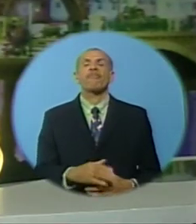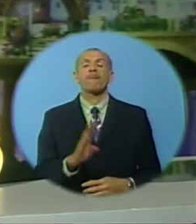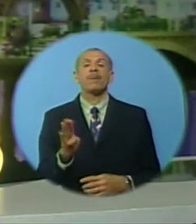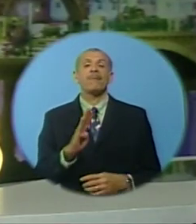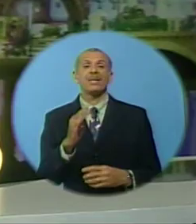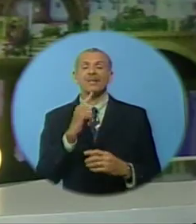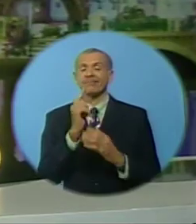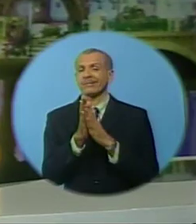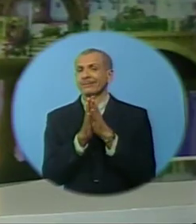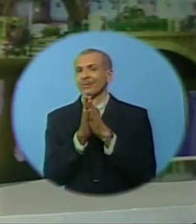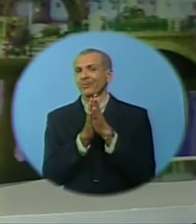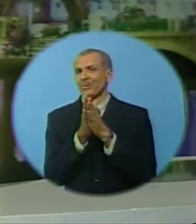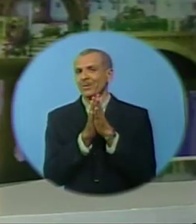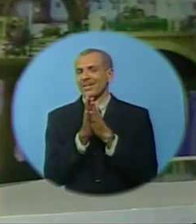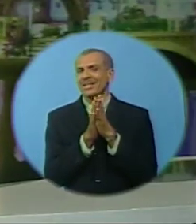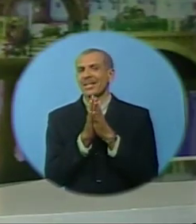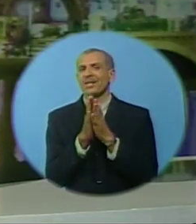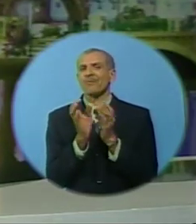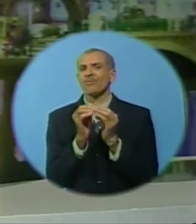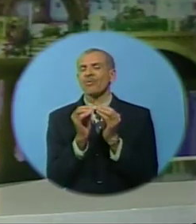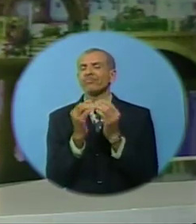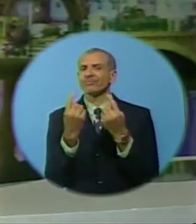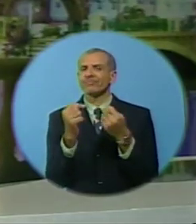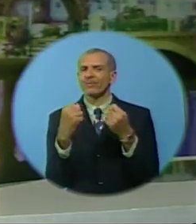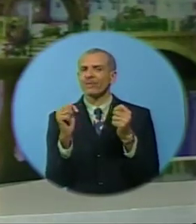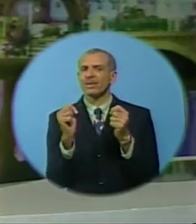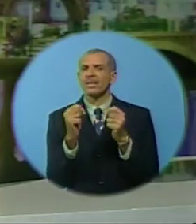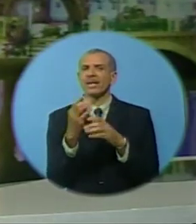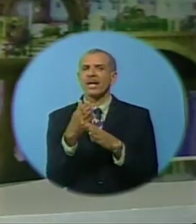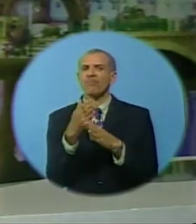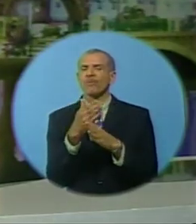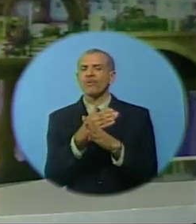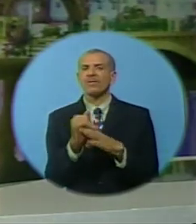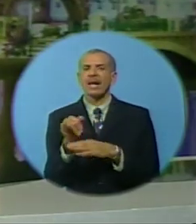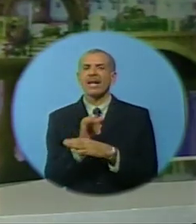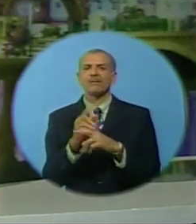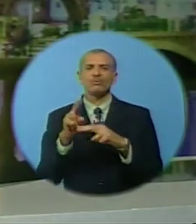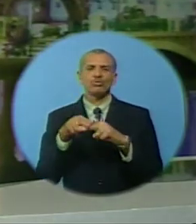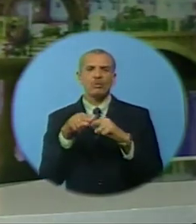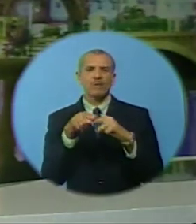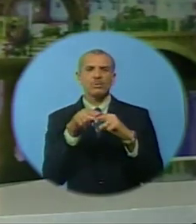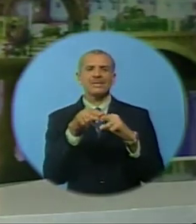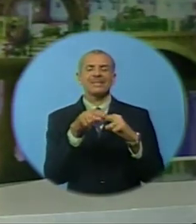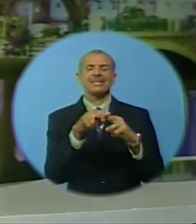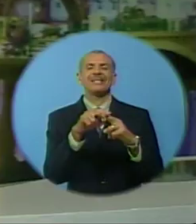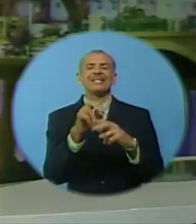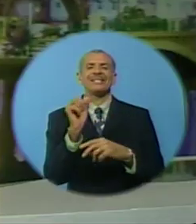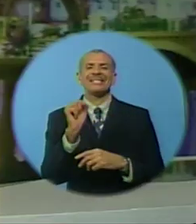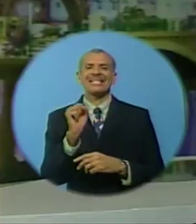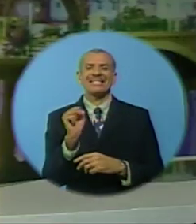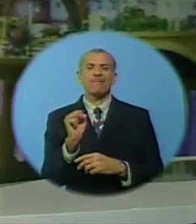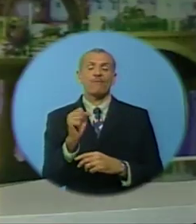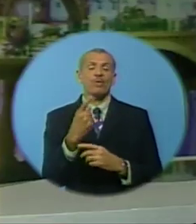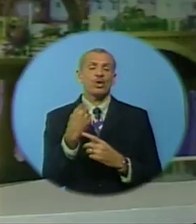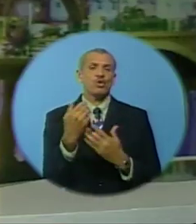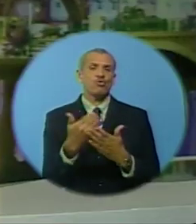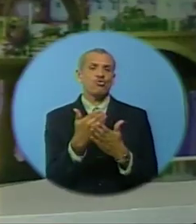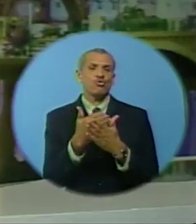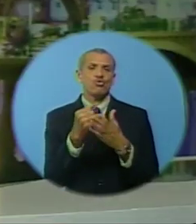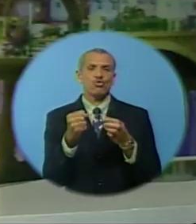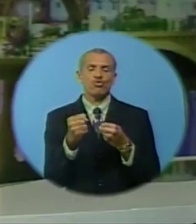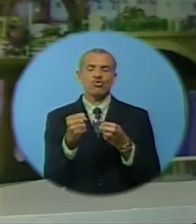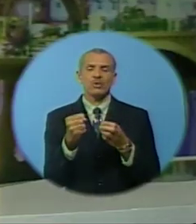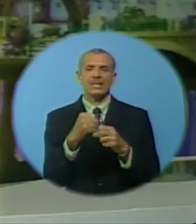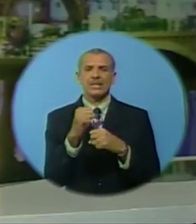Barbadians can look forward to further efforts being made to improve the island's transportation system in the new year. Word of this from